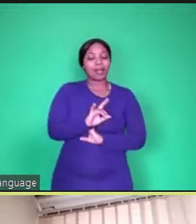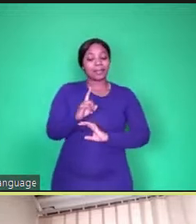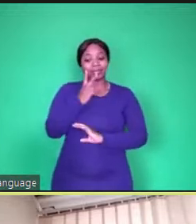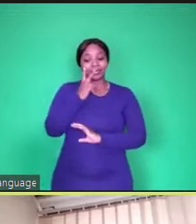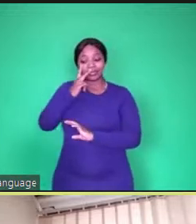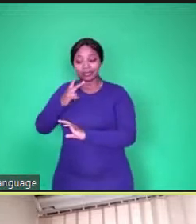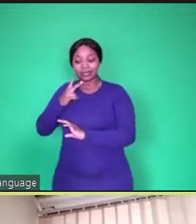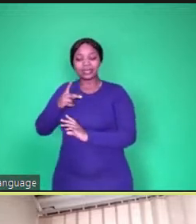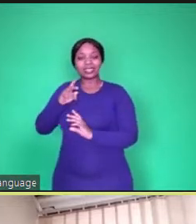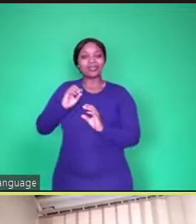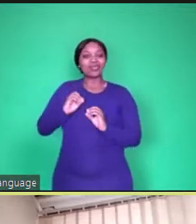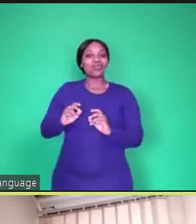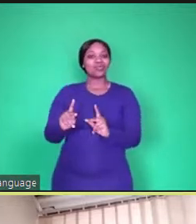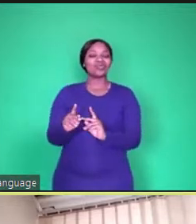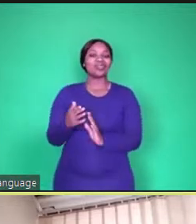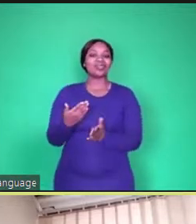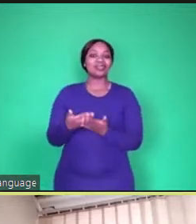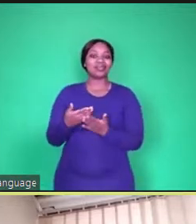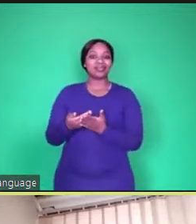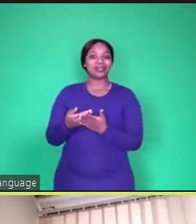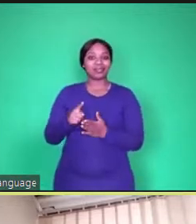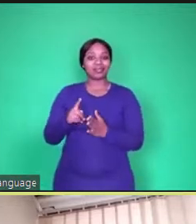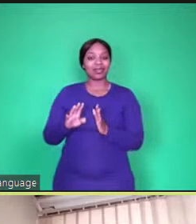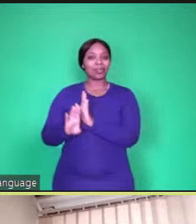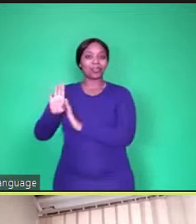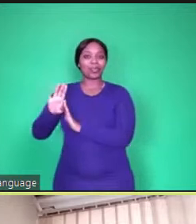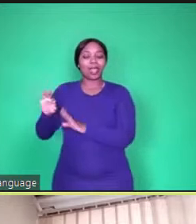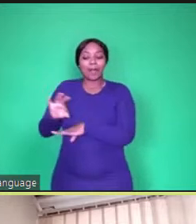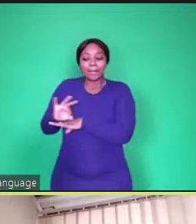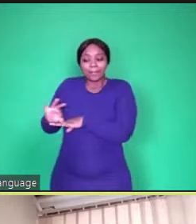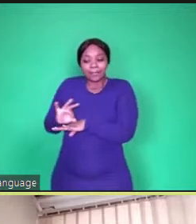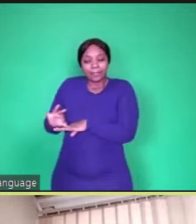plan, especially looking at the local government